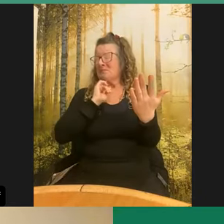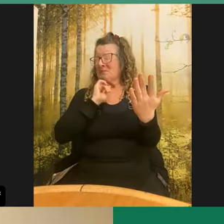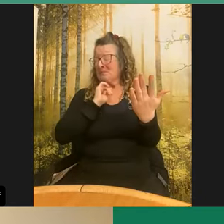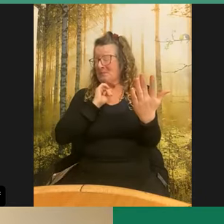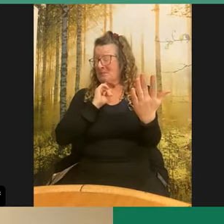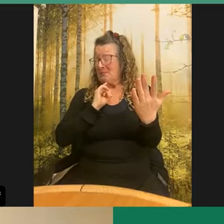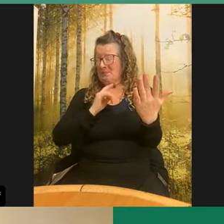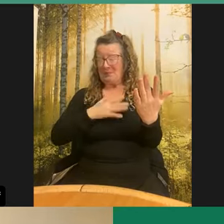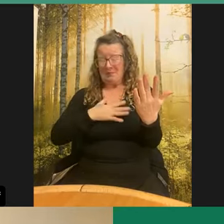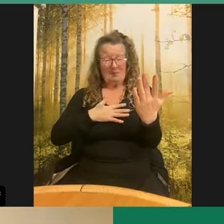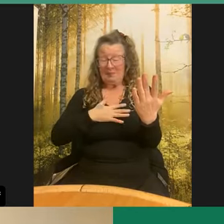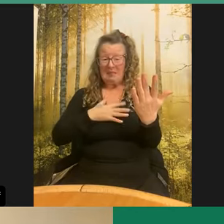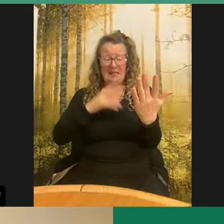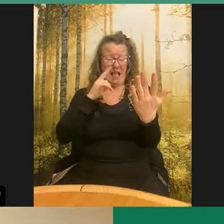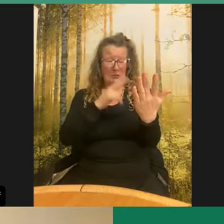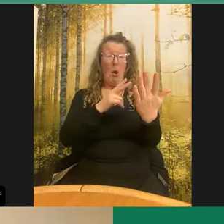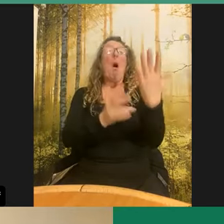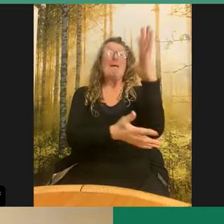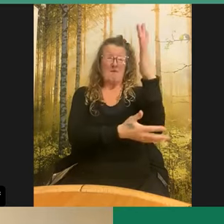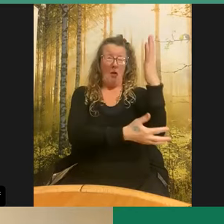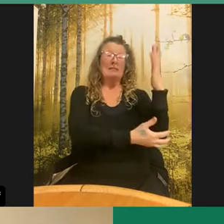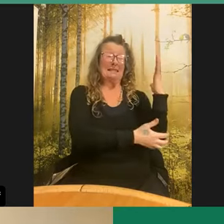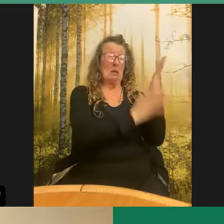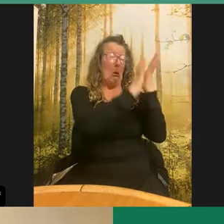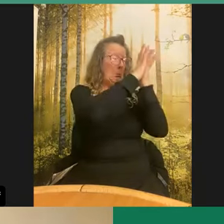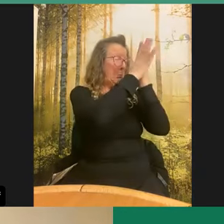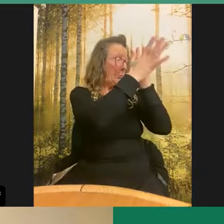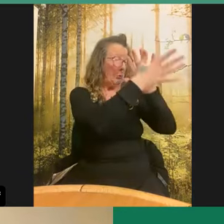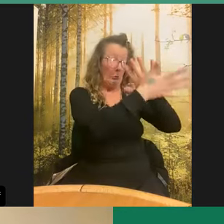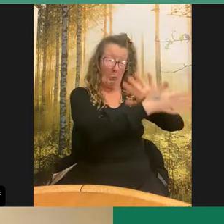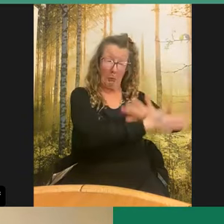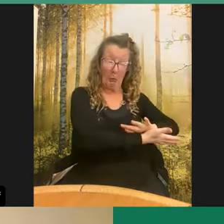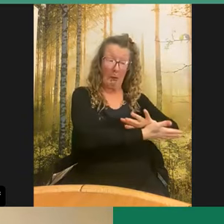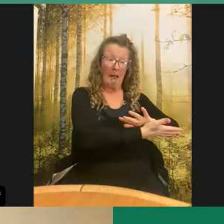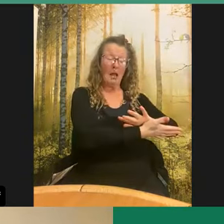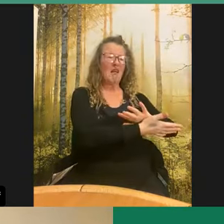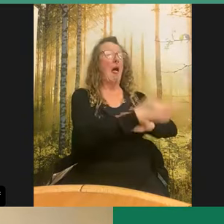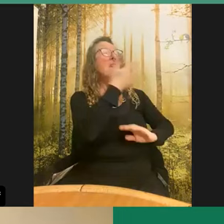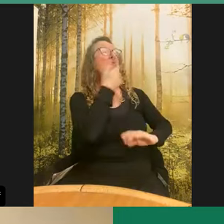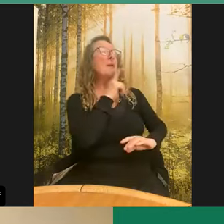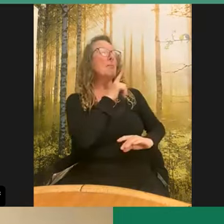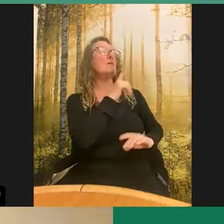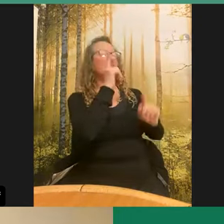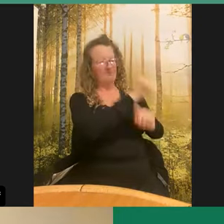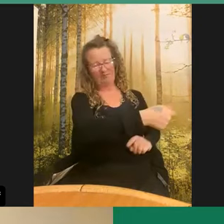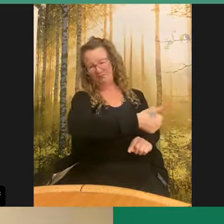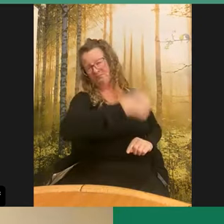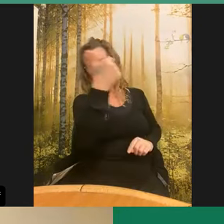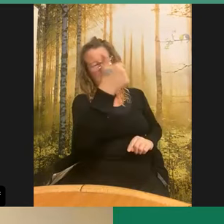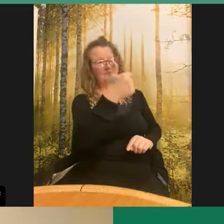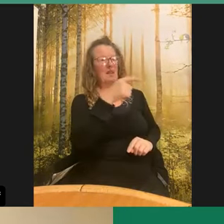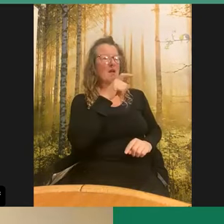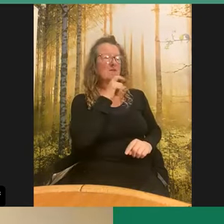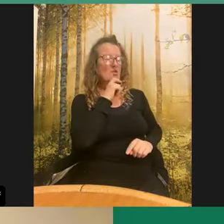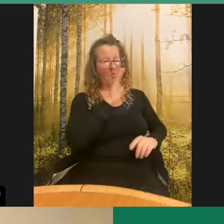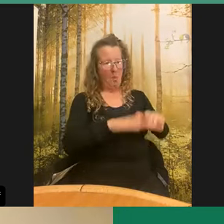a decimated forest, and then people were moved on foot to the boats,